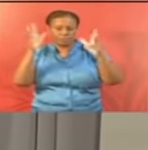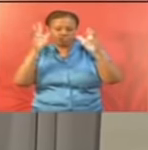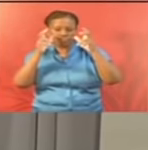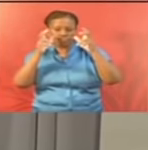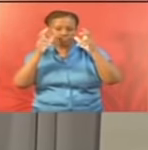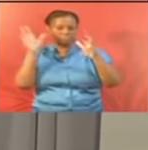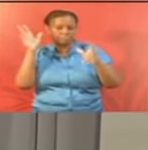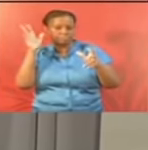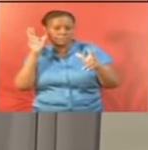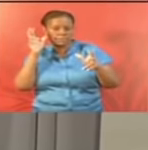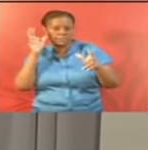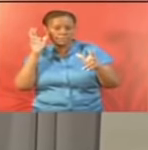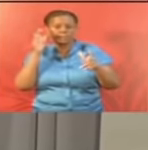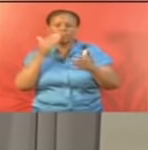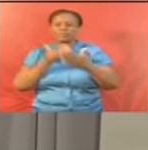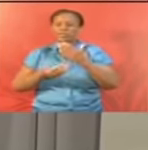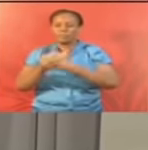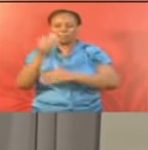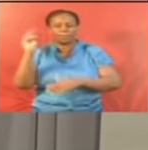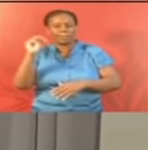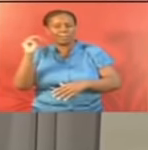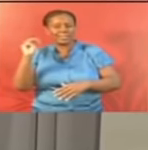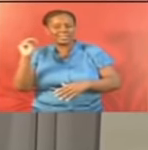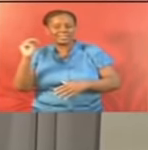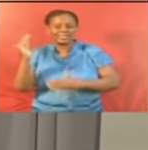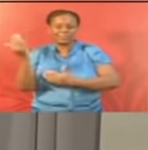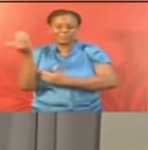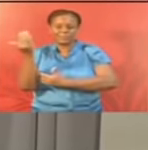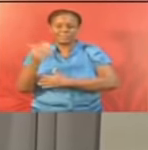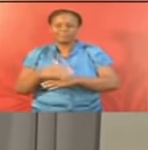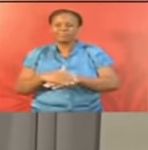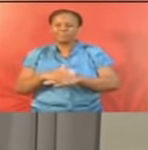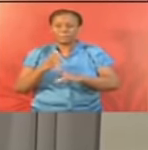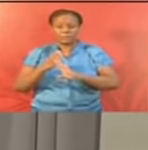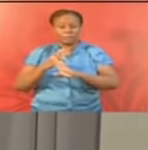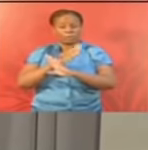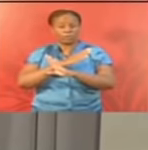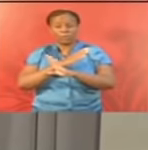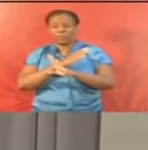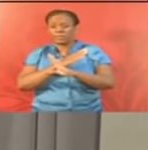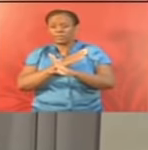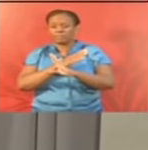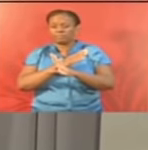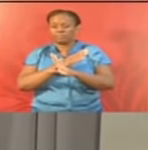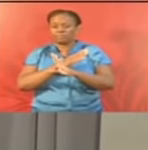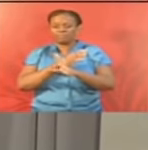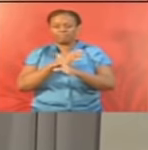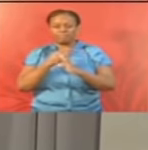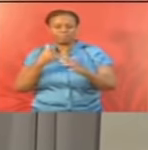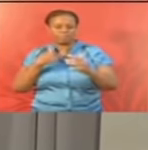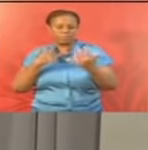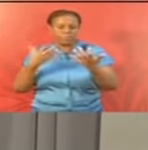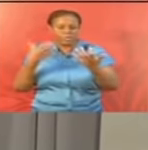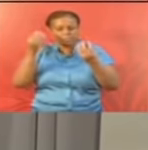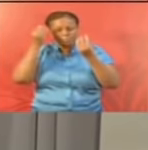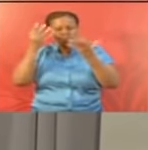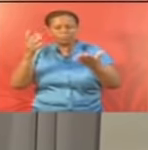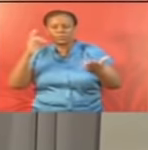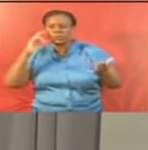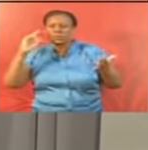morning. Before I get into what we are noticing in the latest trends locally, it is always